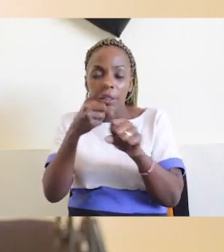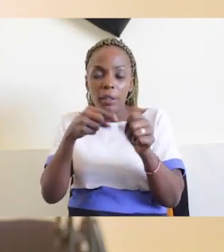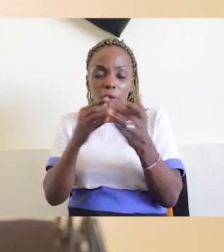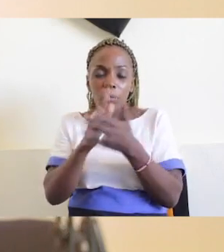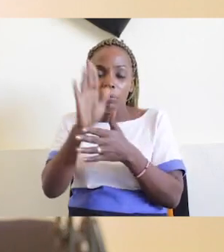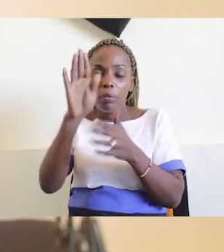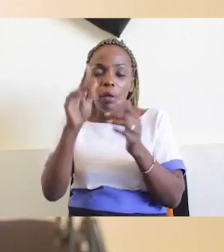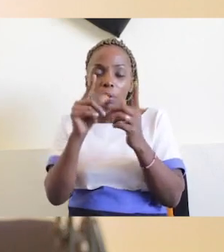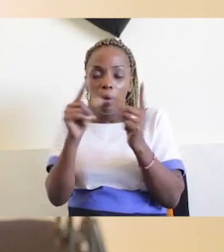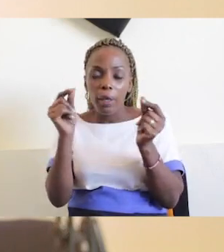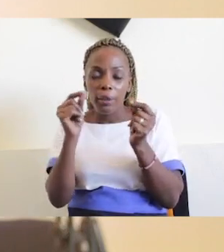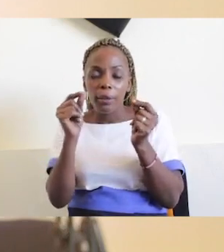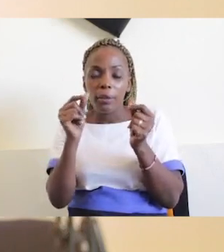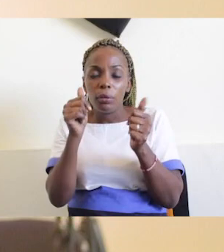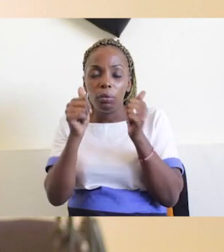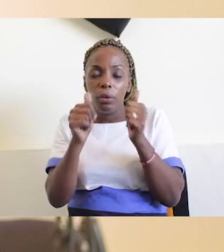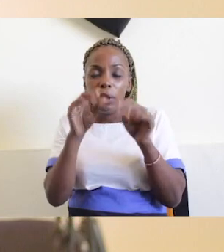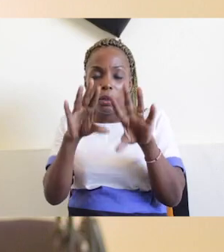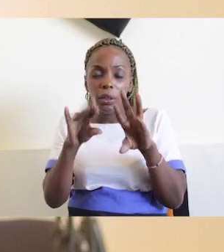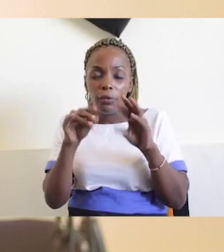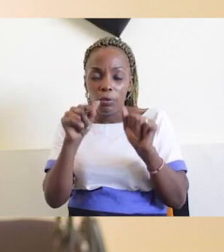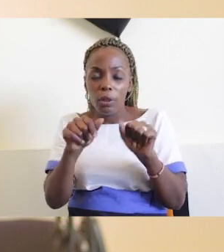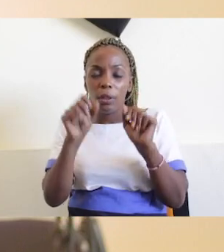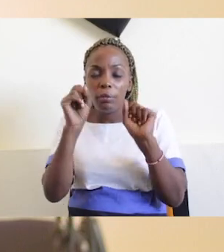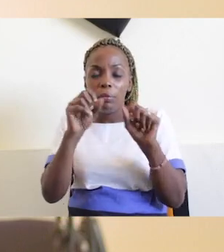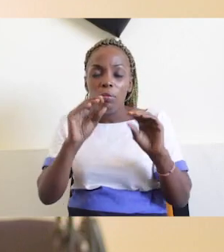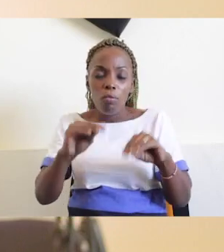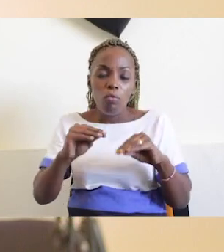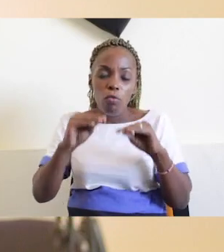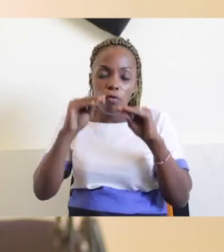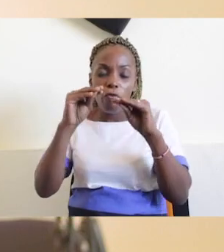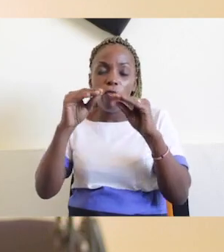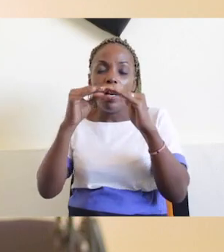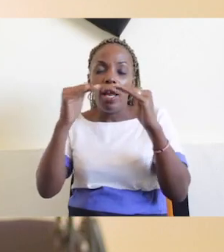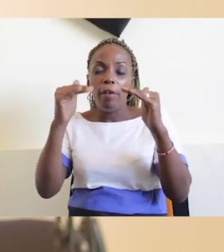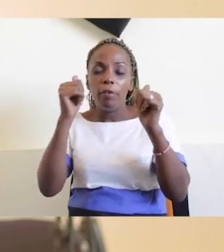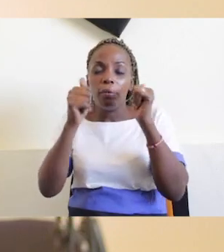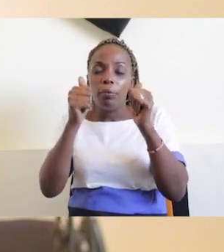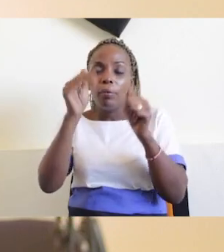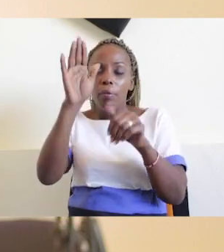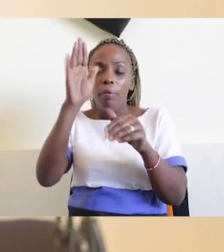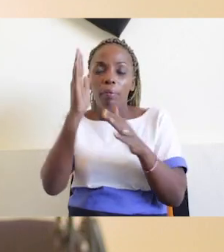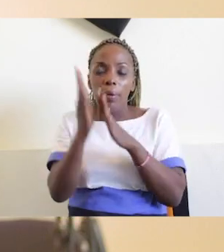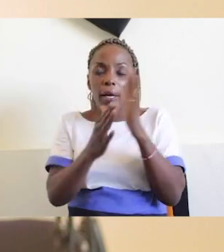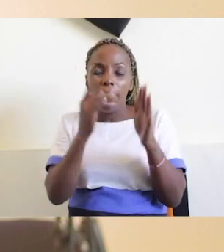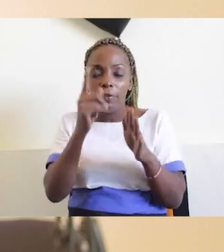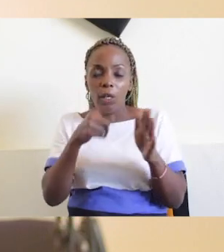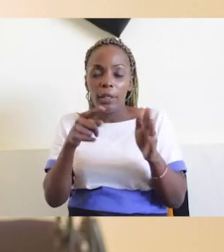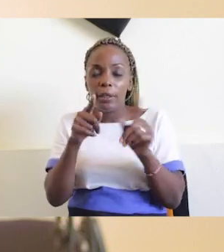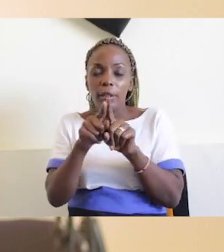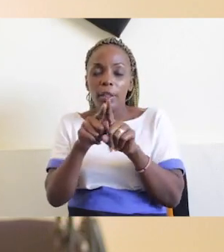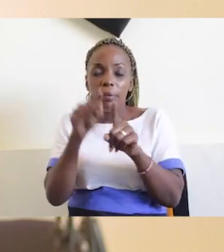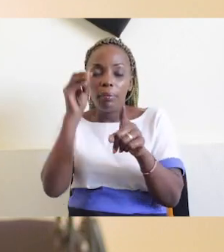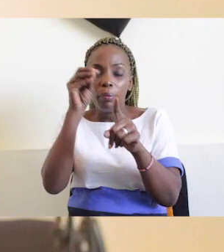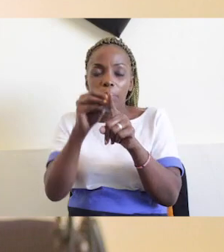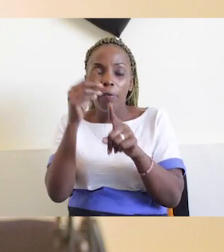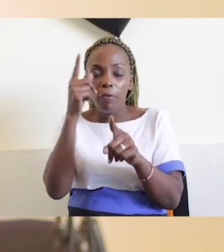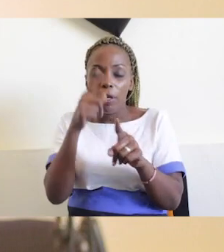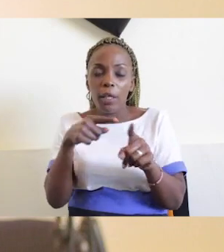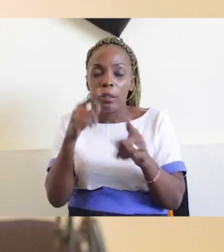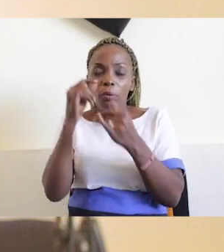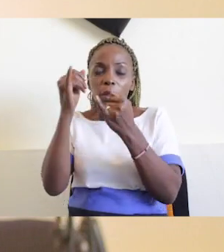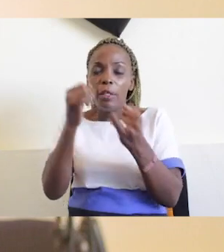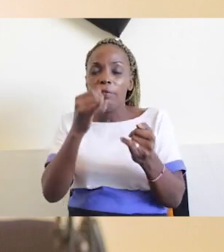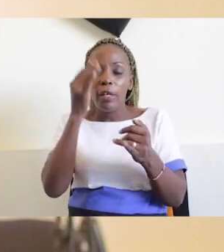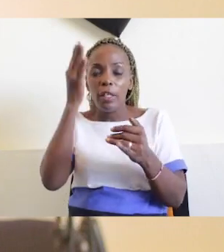the word that we'll receive today to soar to that level that You have given us and You have purpose for us. We invite